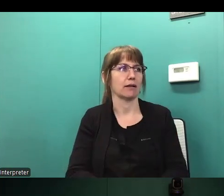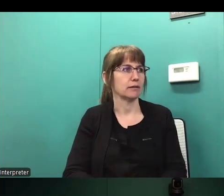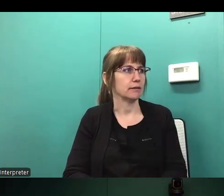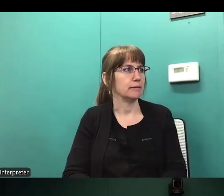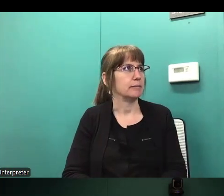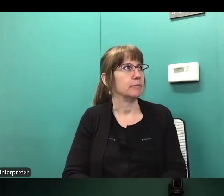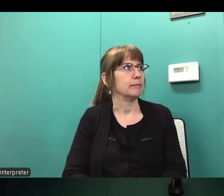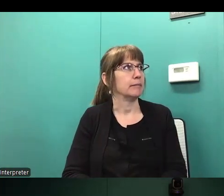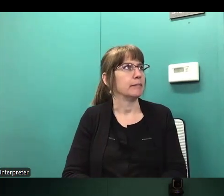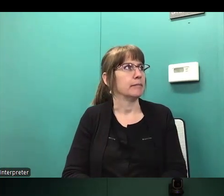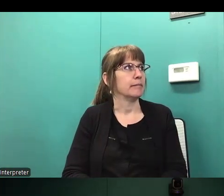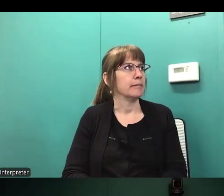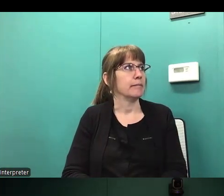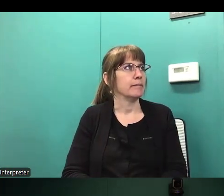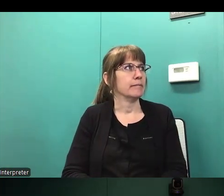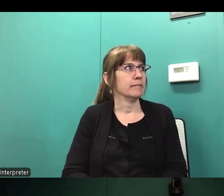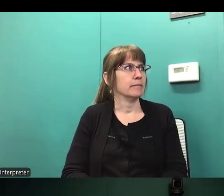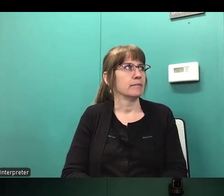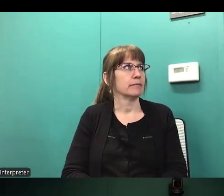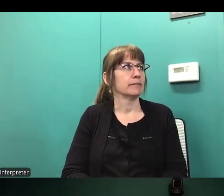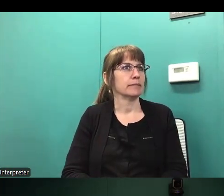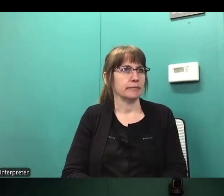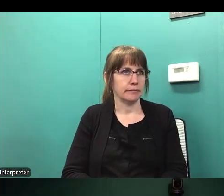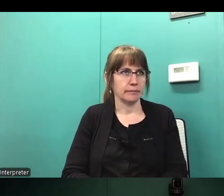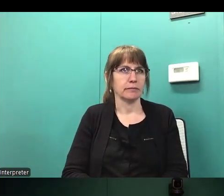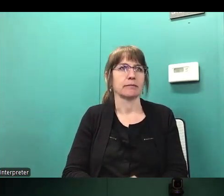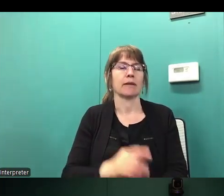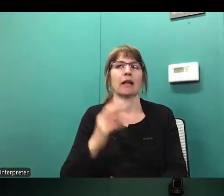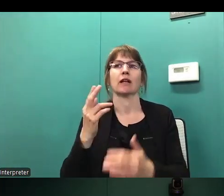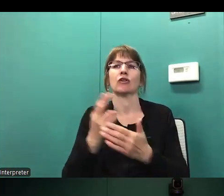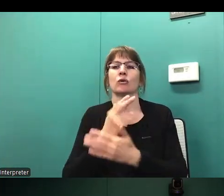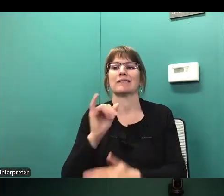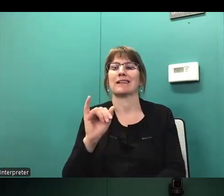And elements needed would be like to use, like infinitive, like the infinitive properly.